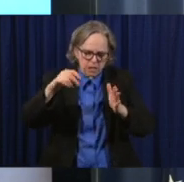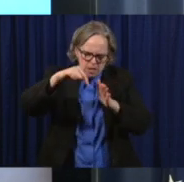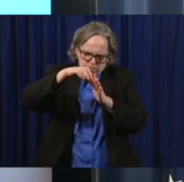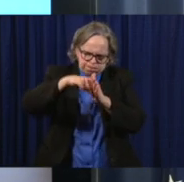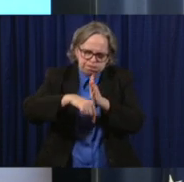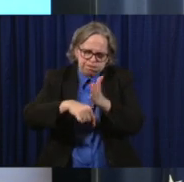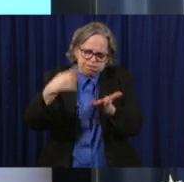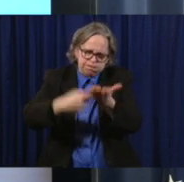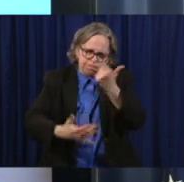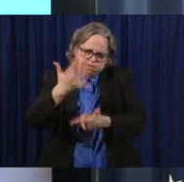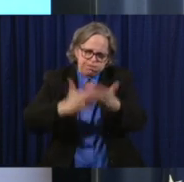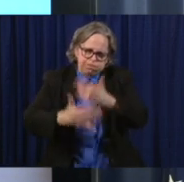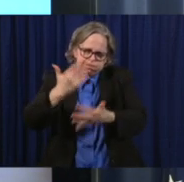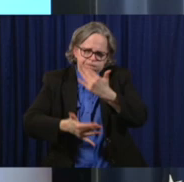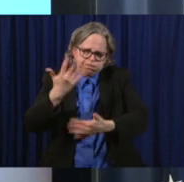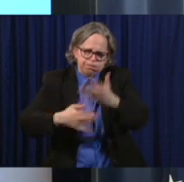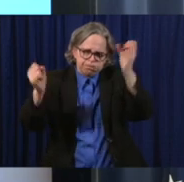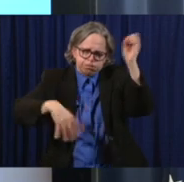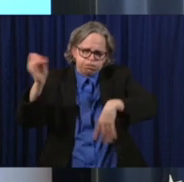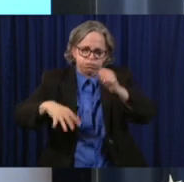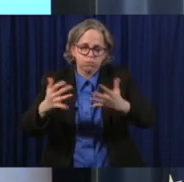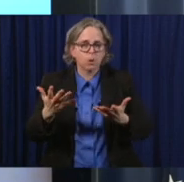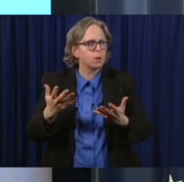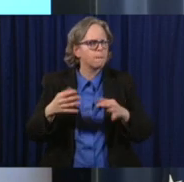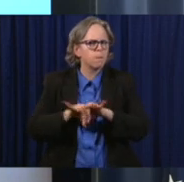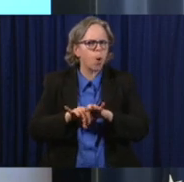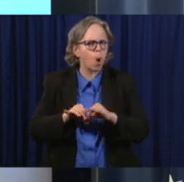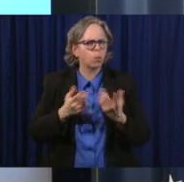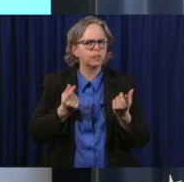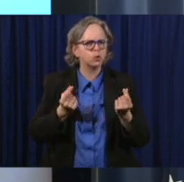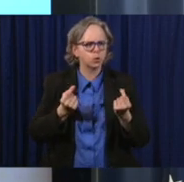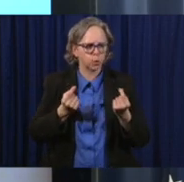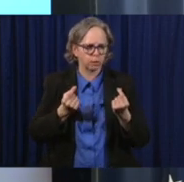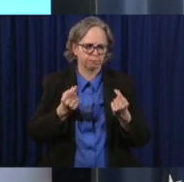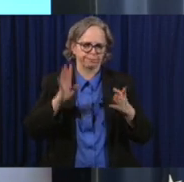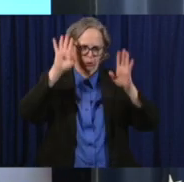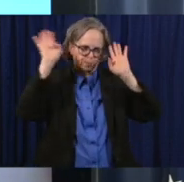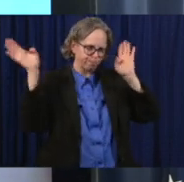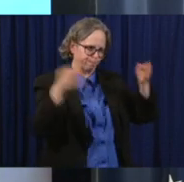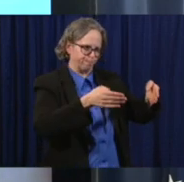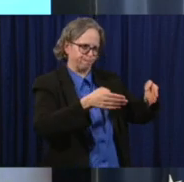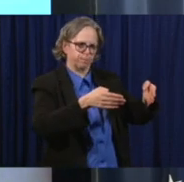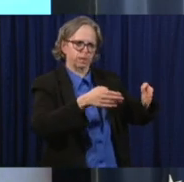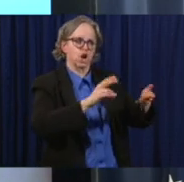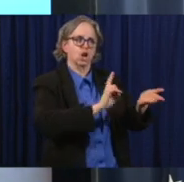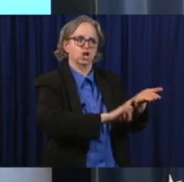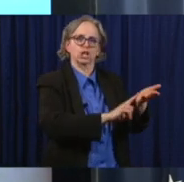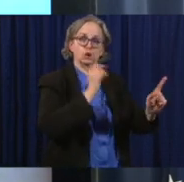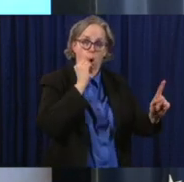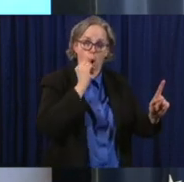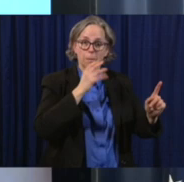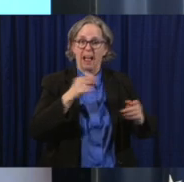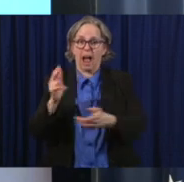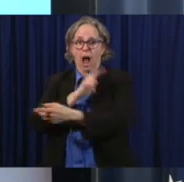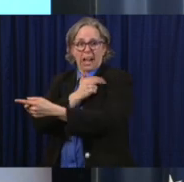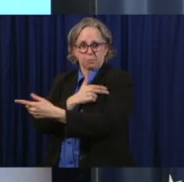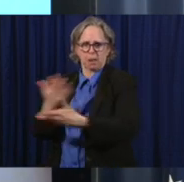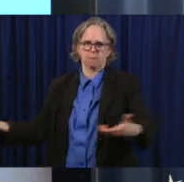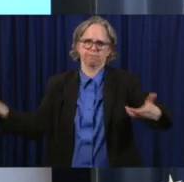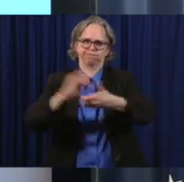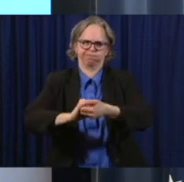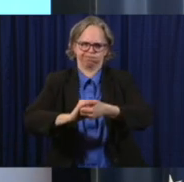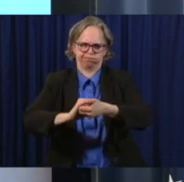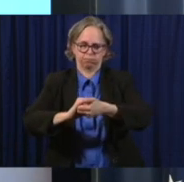that we're partnering with nursing facilities and hospitals, but the community commitment is the